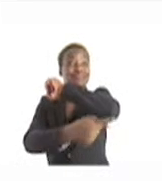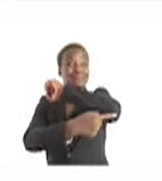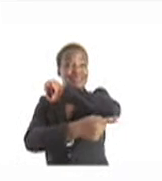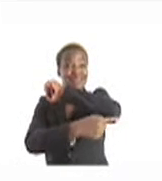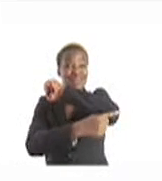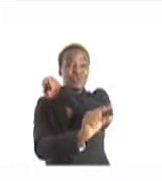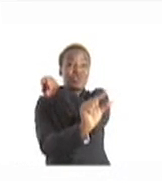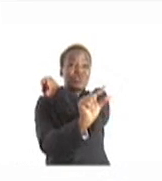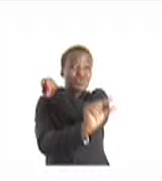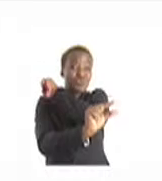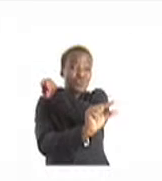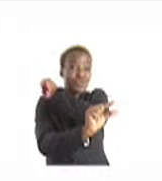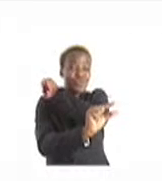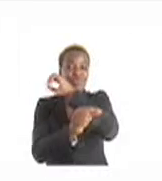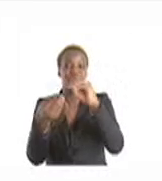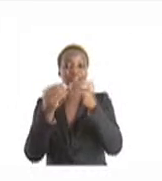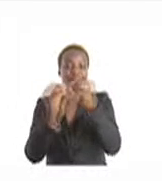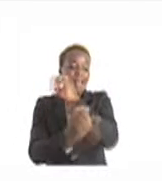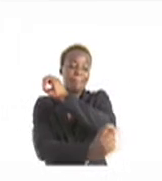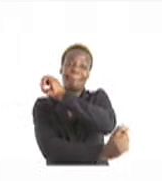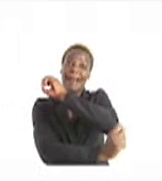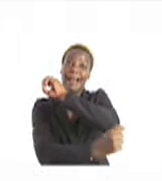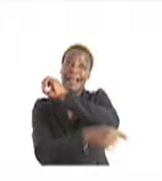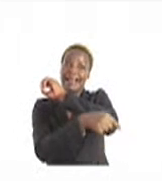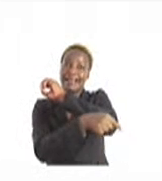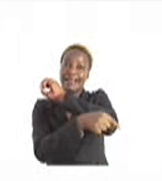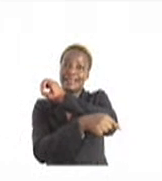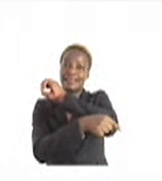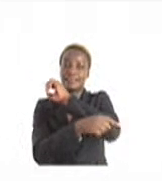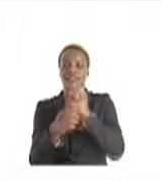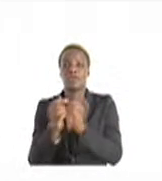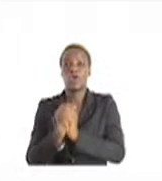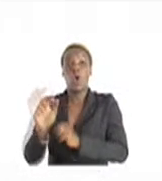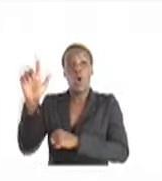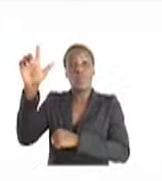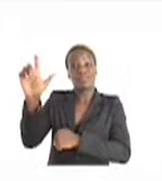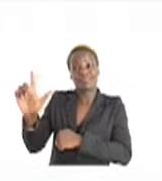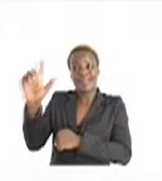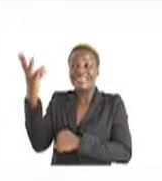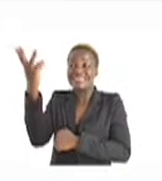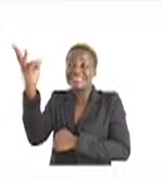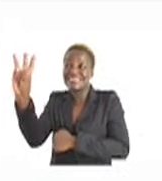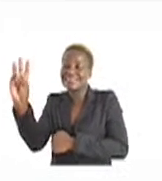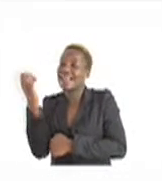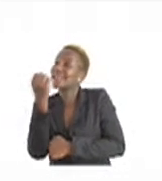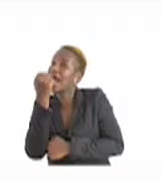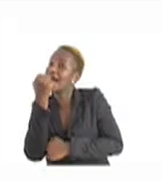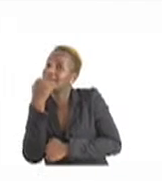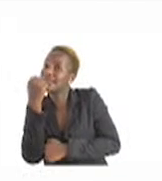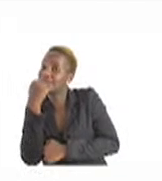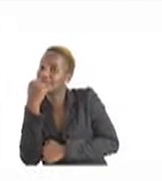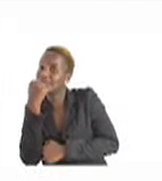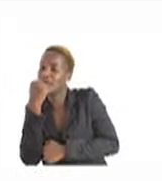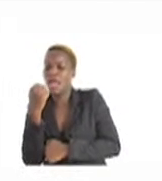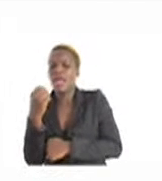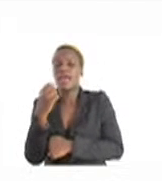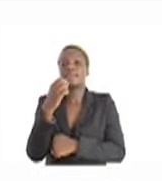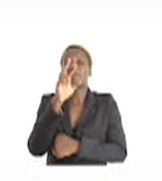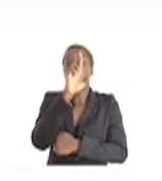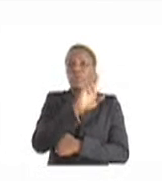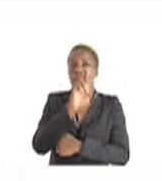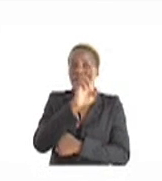see the examples given there. We have 6 apples on the left side and the 4 apples on the other side. Which one